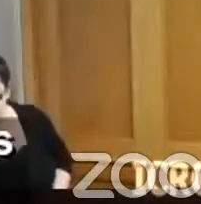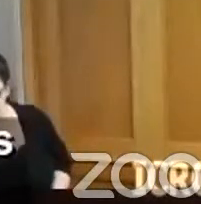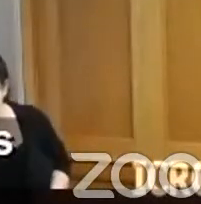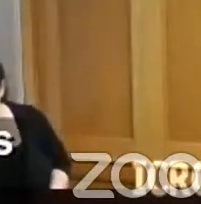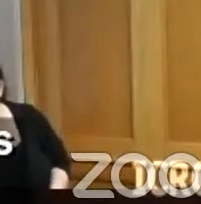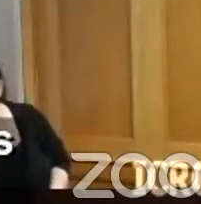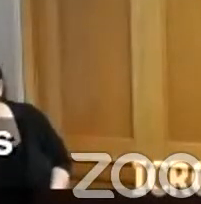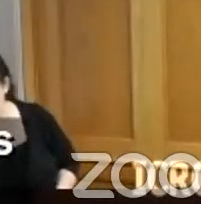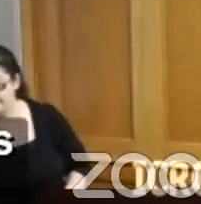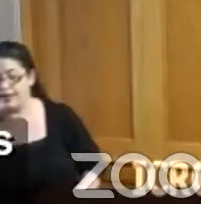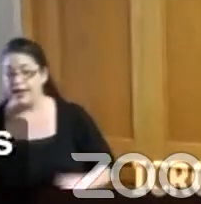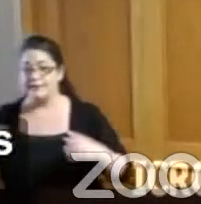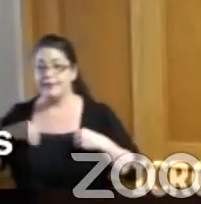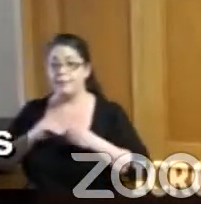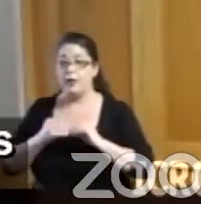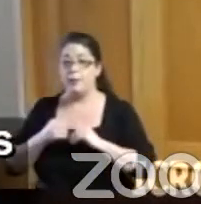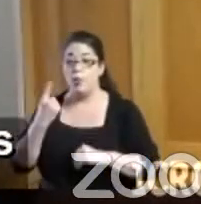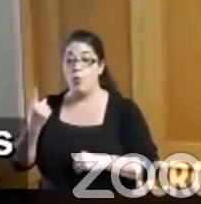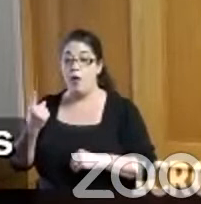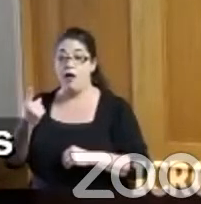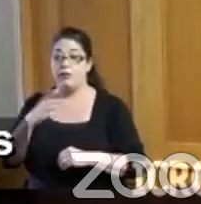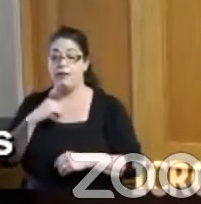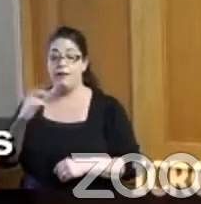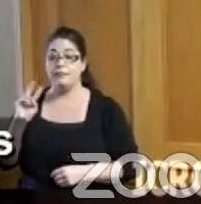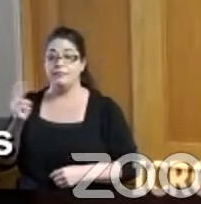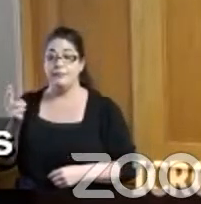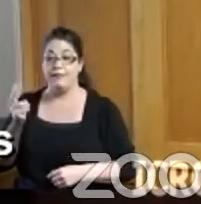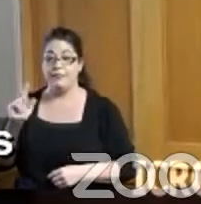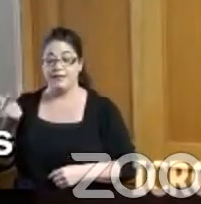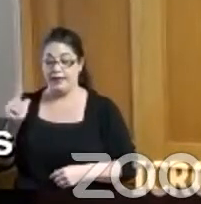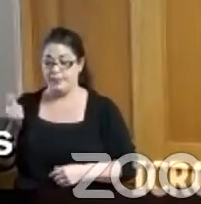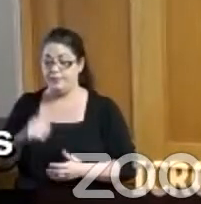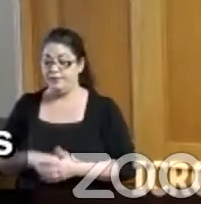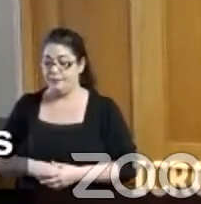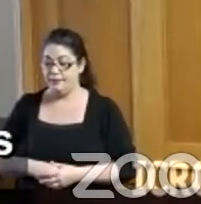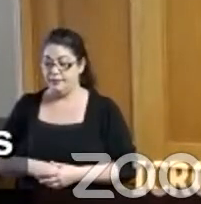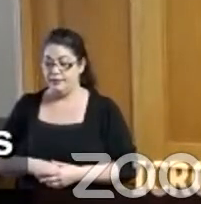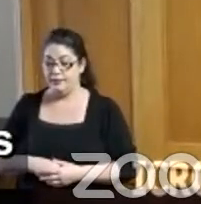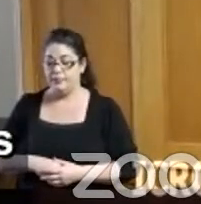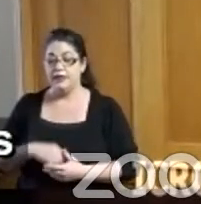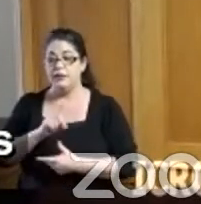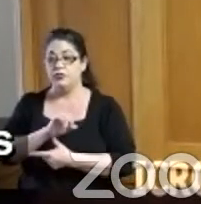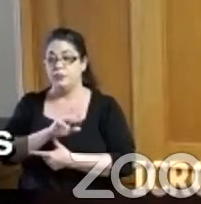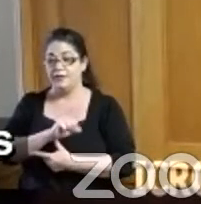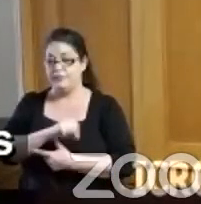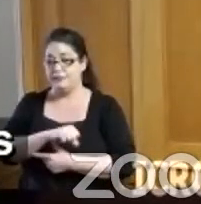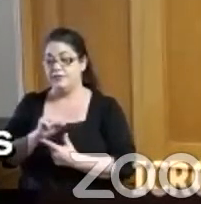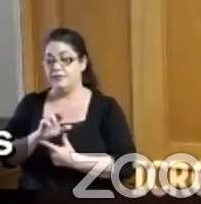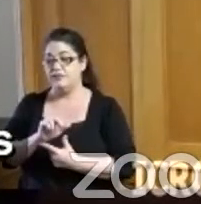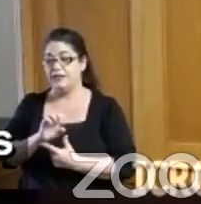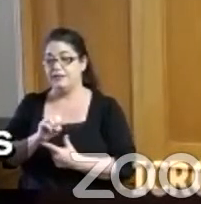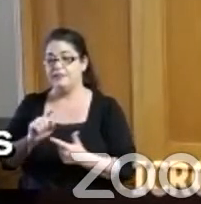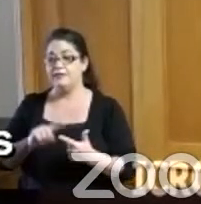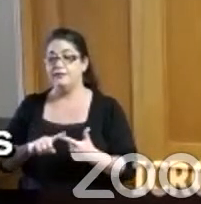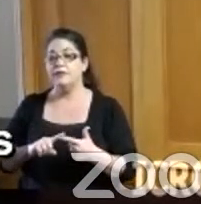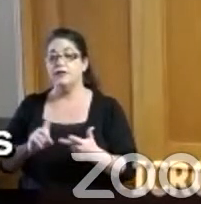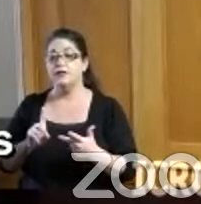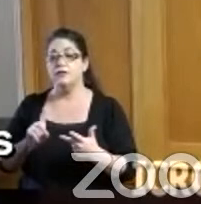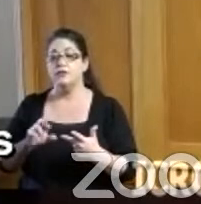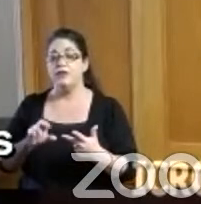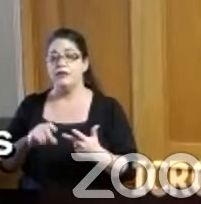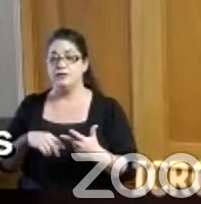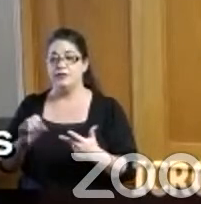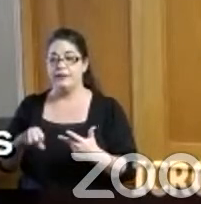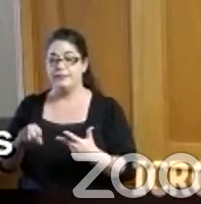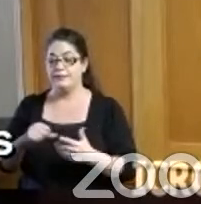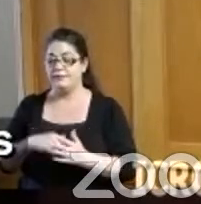adopt item number one. Second. Commissioner Summer Dumas? Yes. Commissioner Reese? Yes. Commissioner Driehaus? Yes. Thank you. Now we